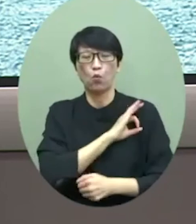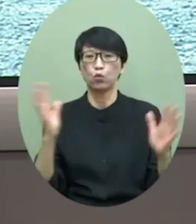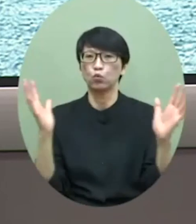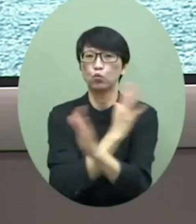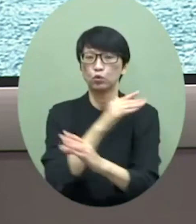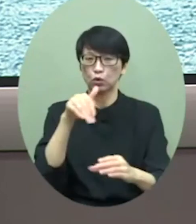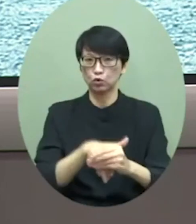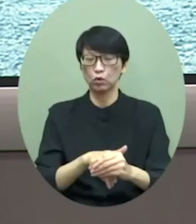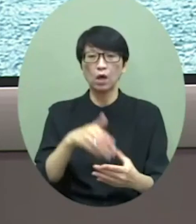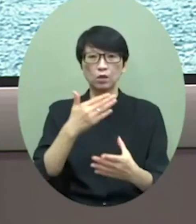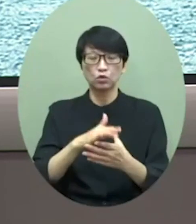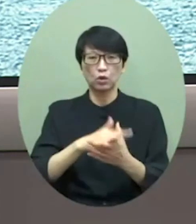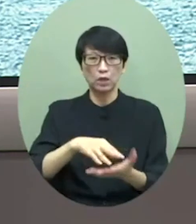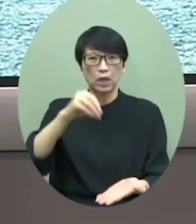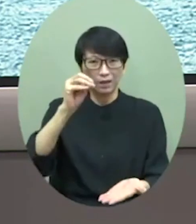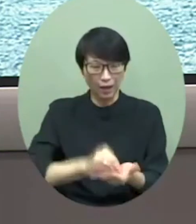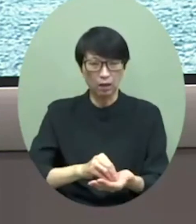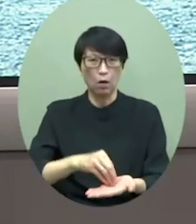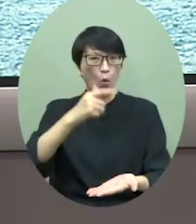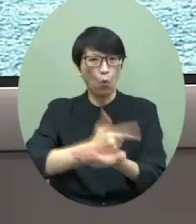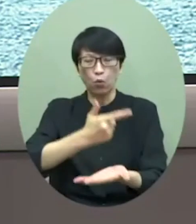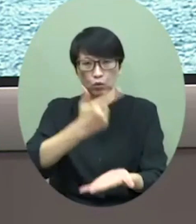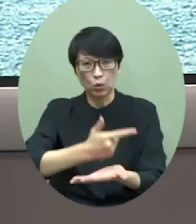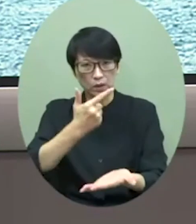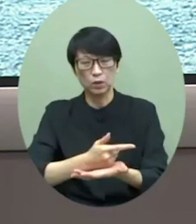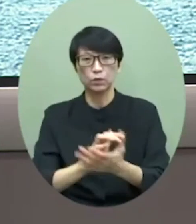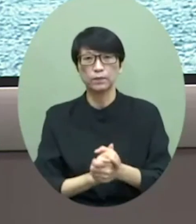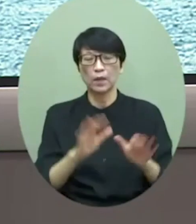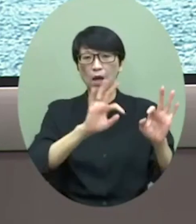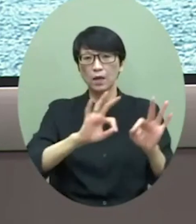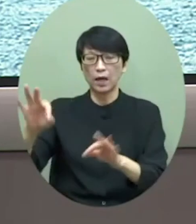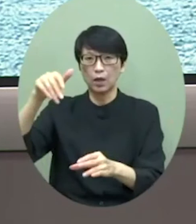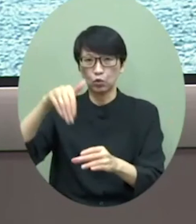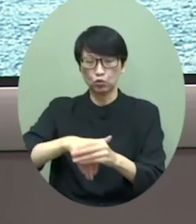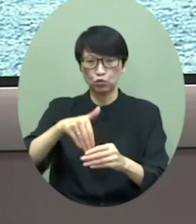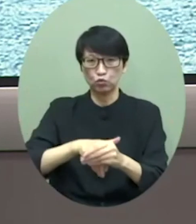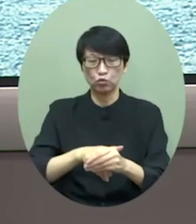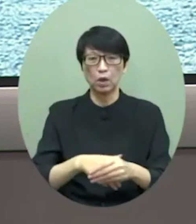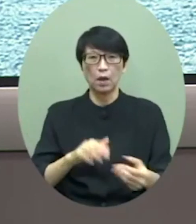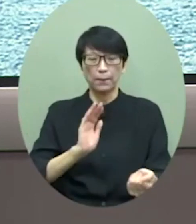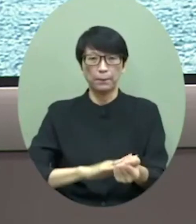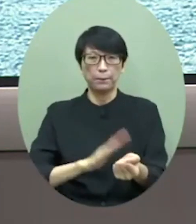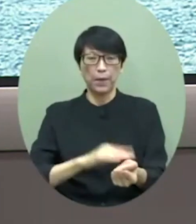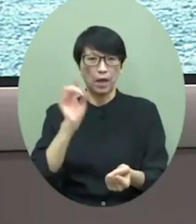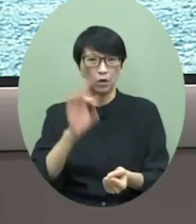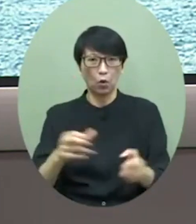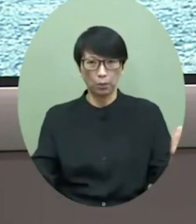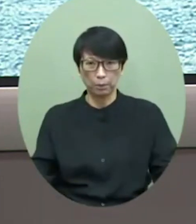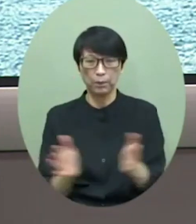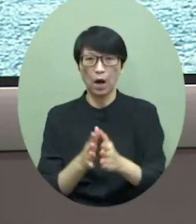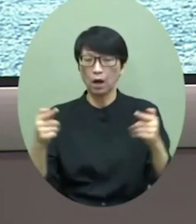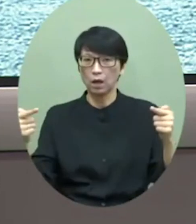So everyone knows that we are to have the election on the 6th of September, so certainty